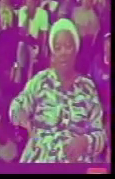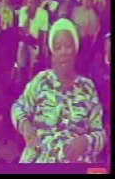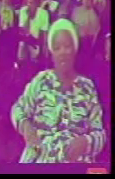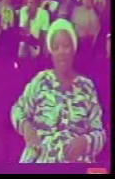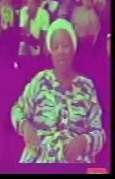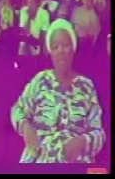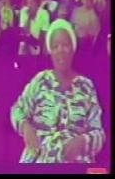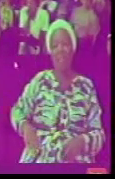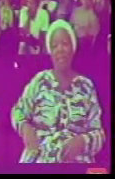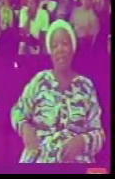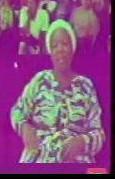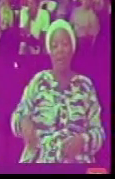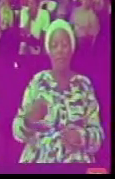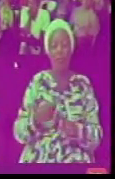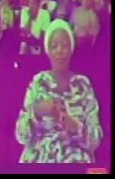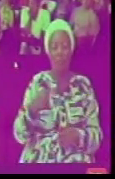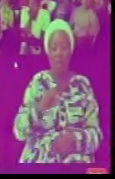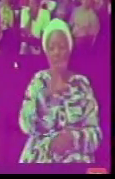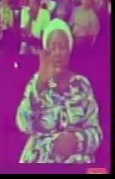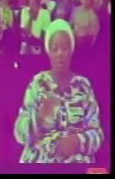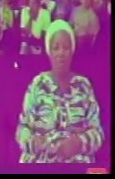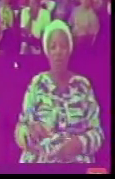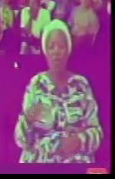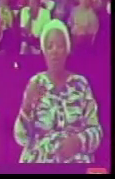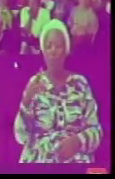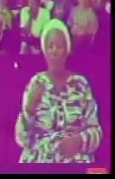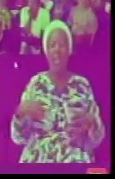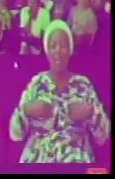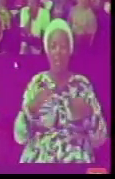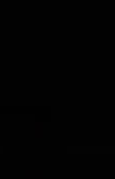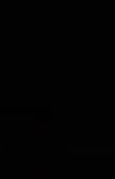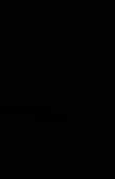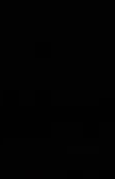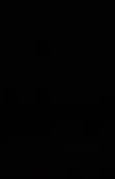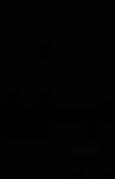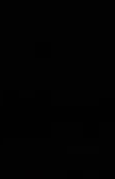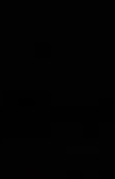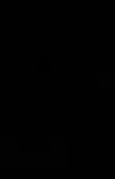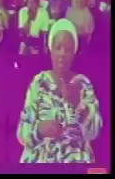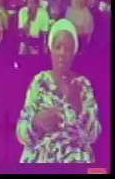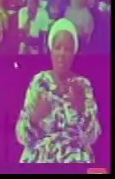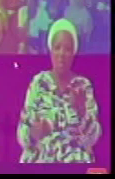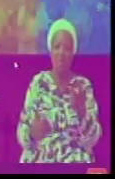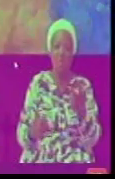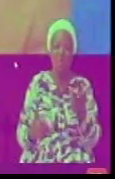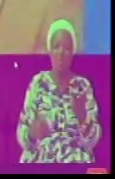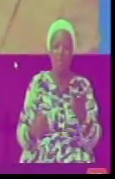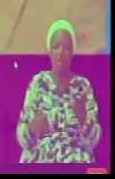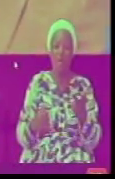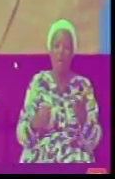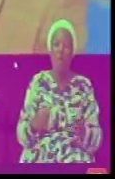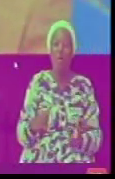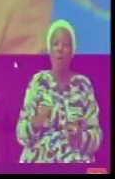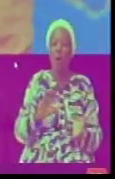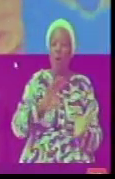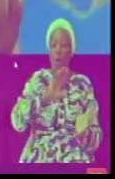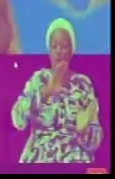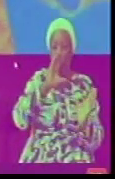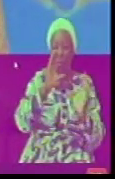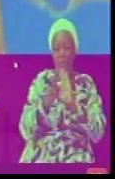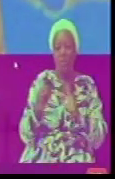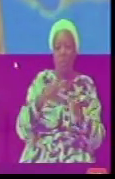cure from Christ, from the cross of the healing Savior. And then number three